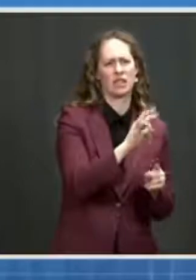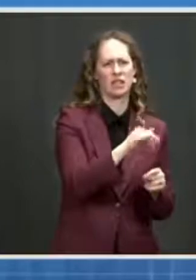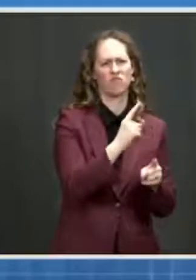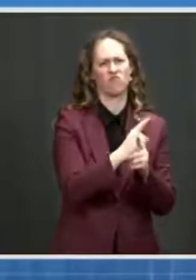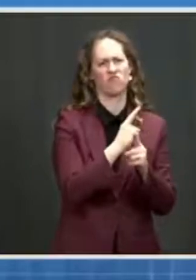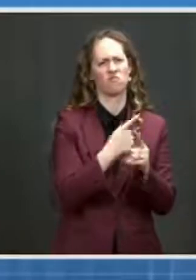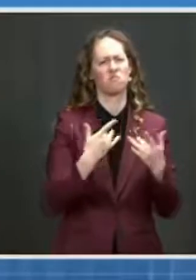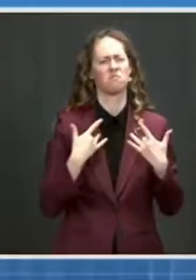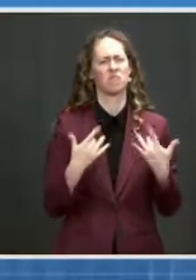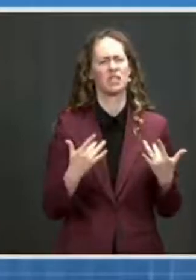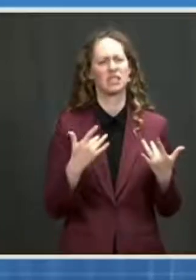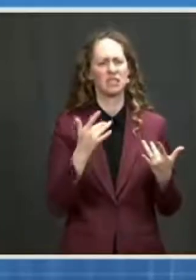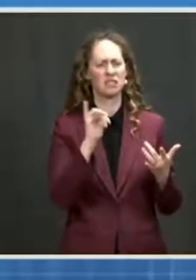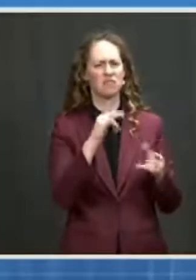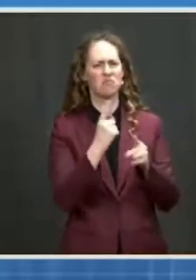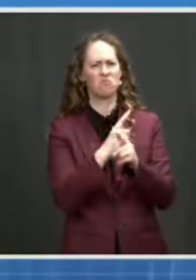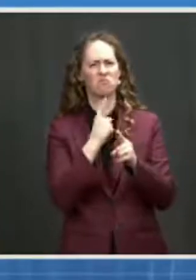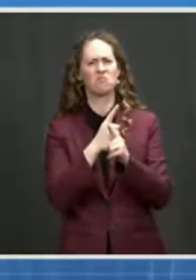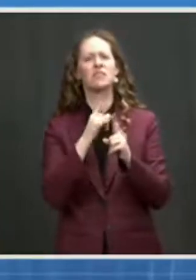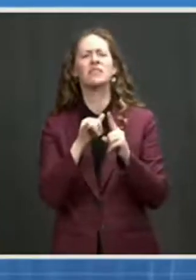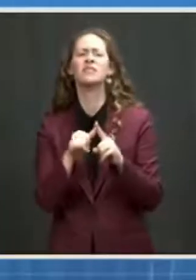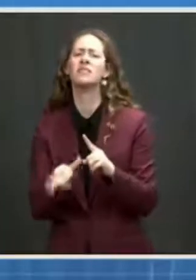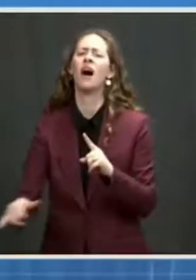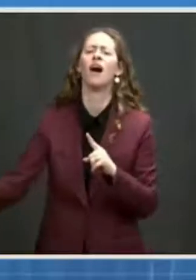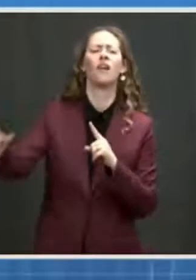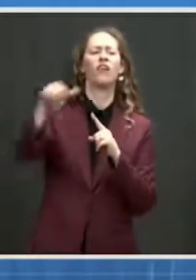and dose de-escalation studies.